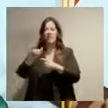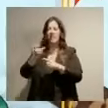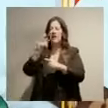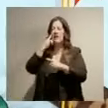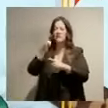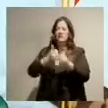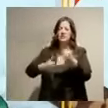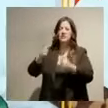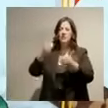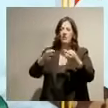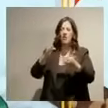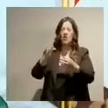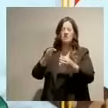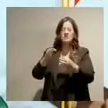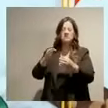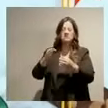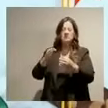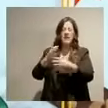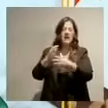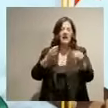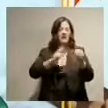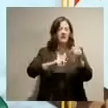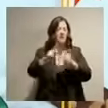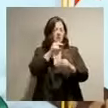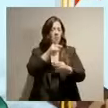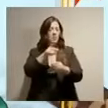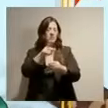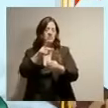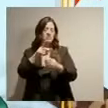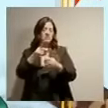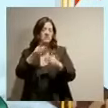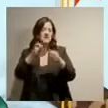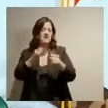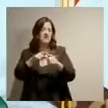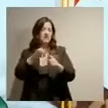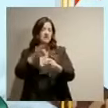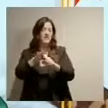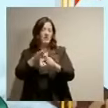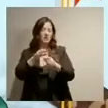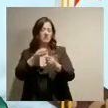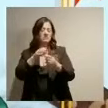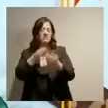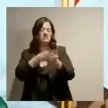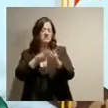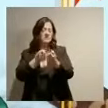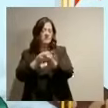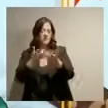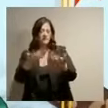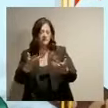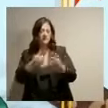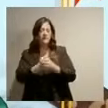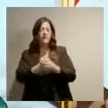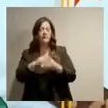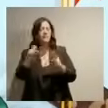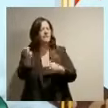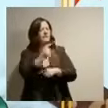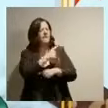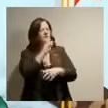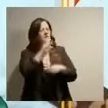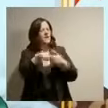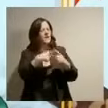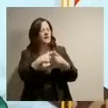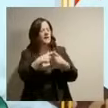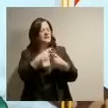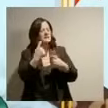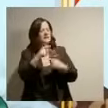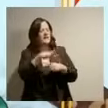from that. And I know this question exhausts you, but I ask because I know this is the start of a give and take with the legislature. Good.